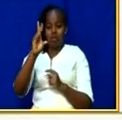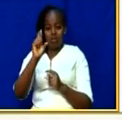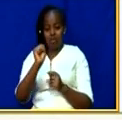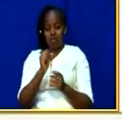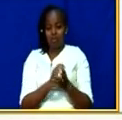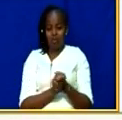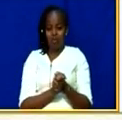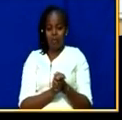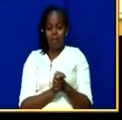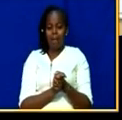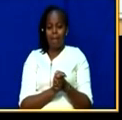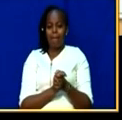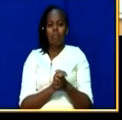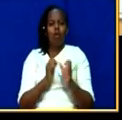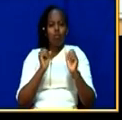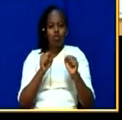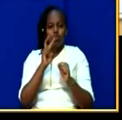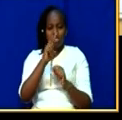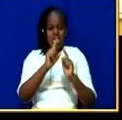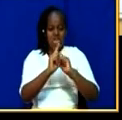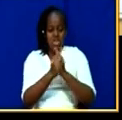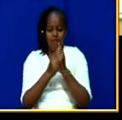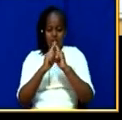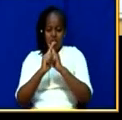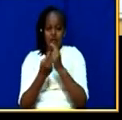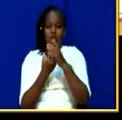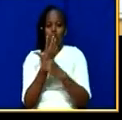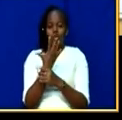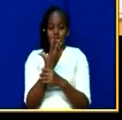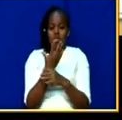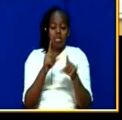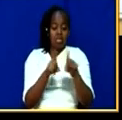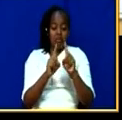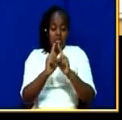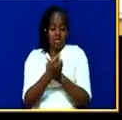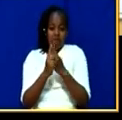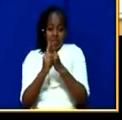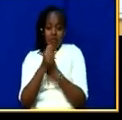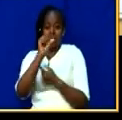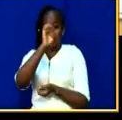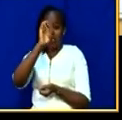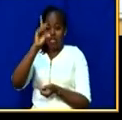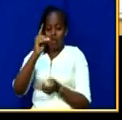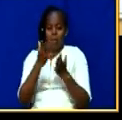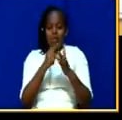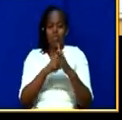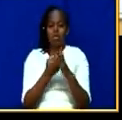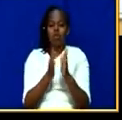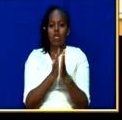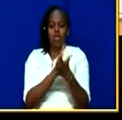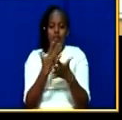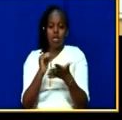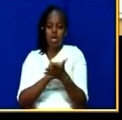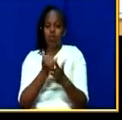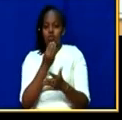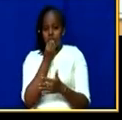at different crops and the different seeds. Maybe you can start with some of the things that we